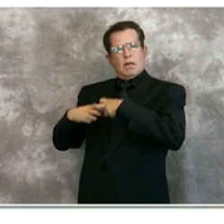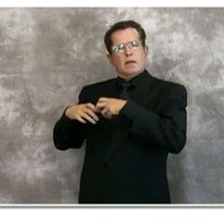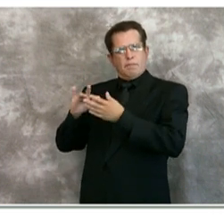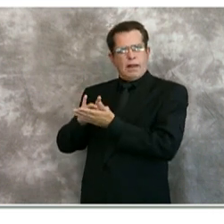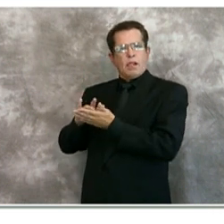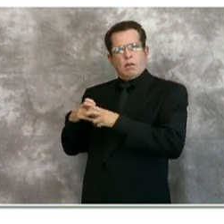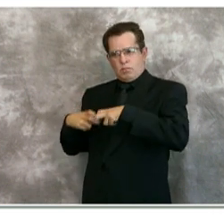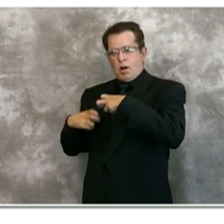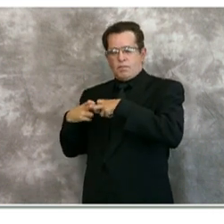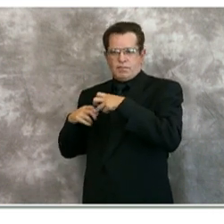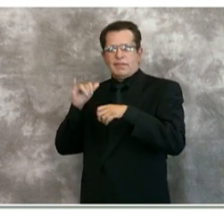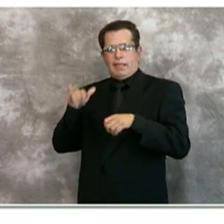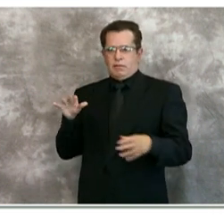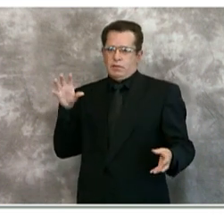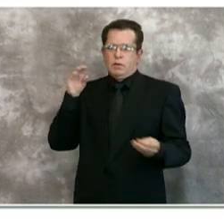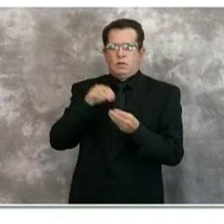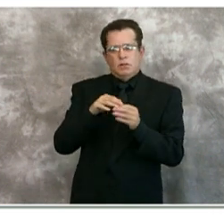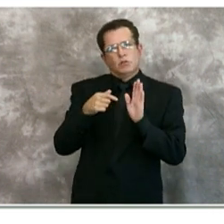represents 95%